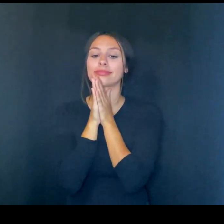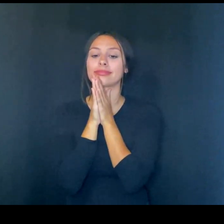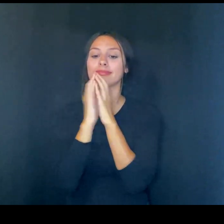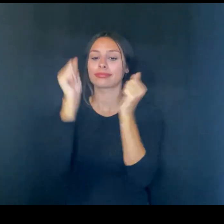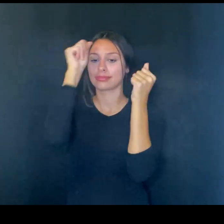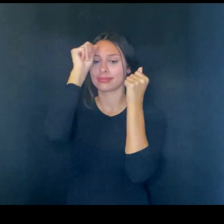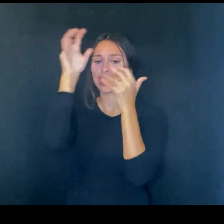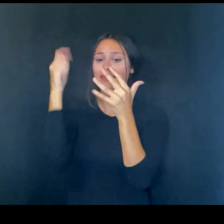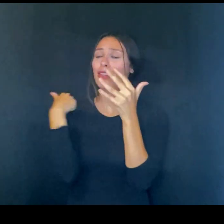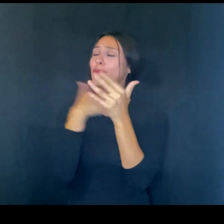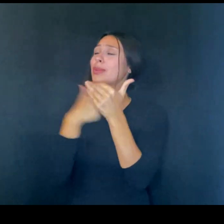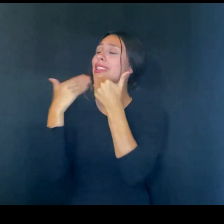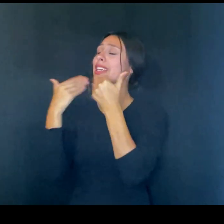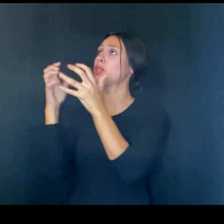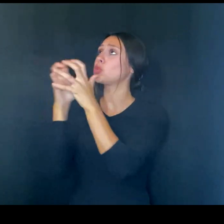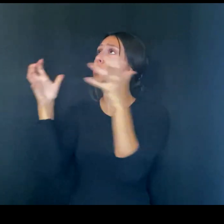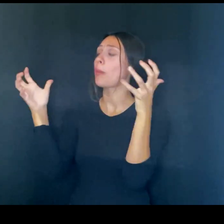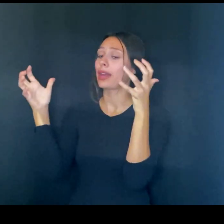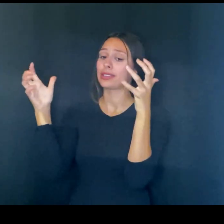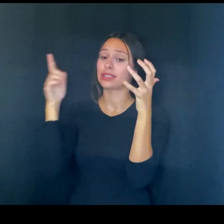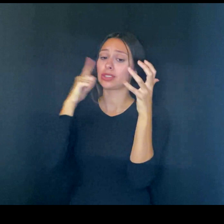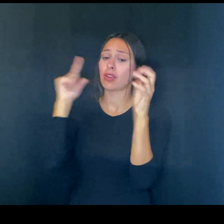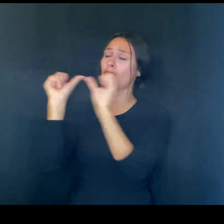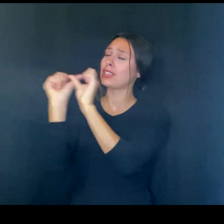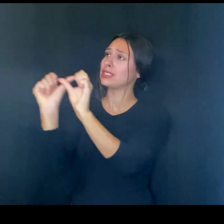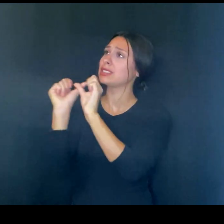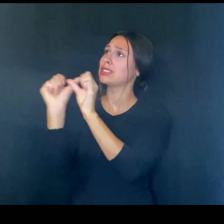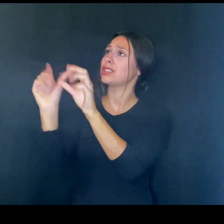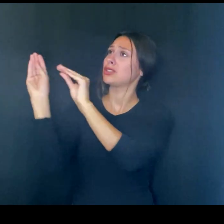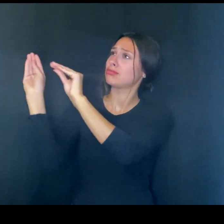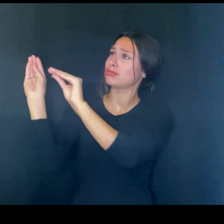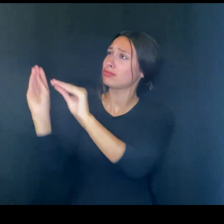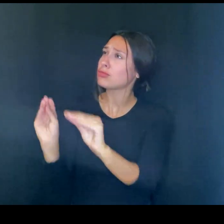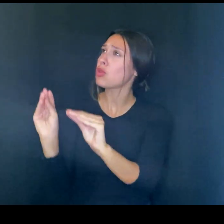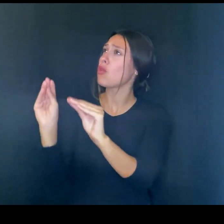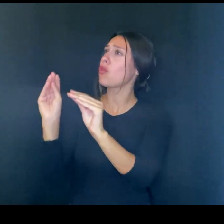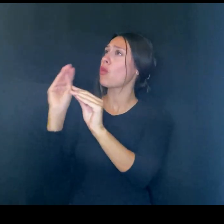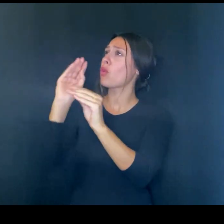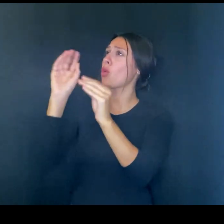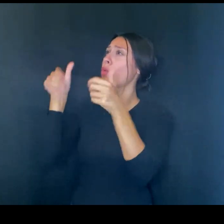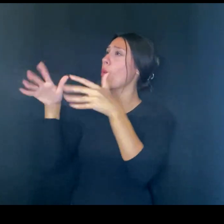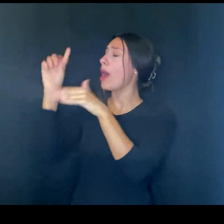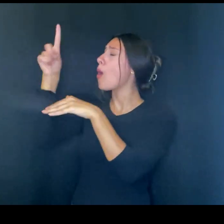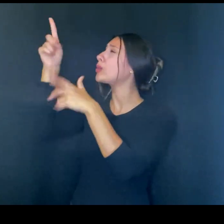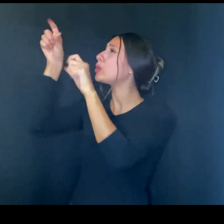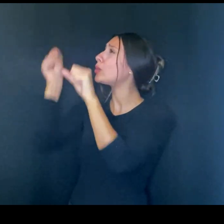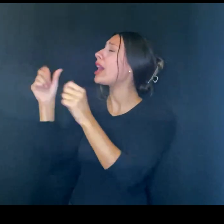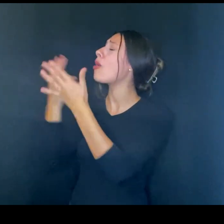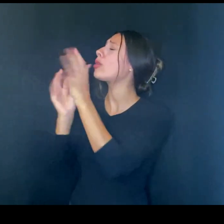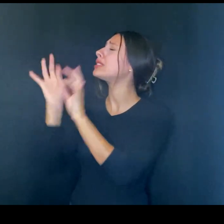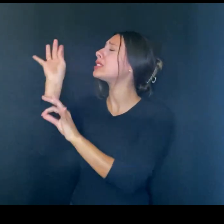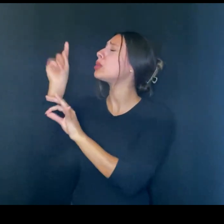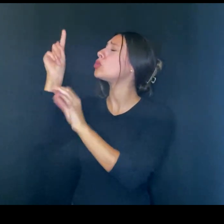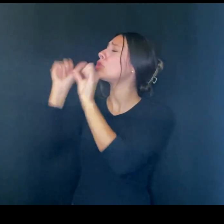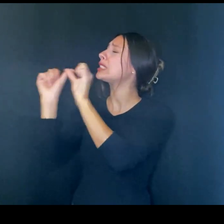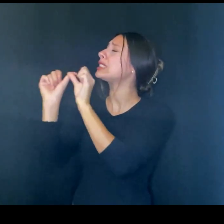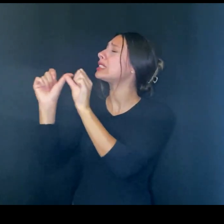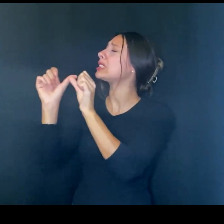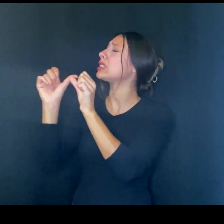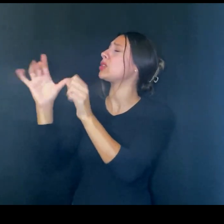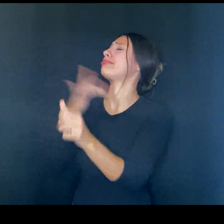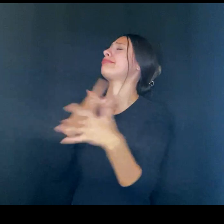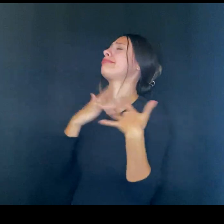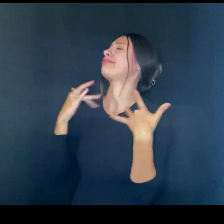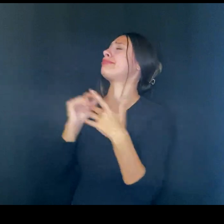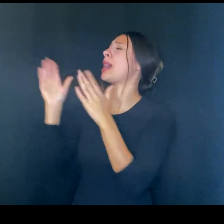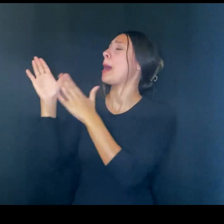Father, we thank you so much for continuing to move the way that only you can. Holy Spirit, may you continue to minister to our hearts.